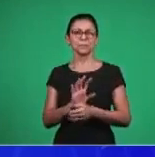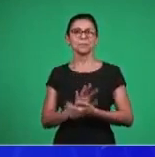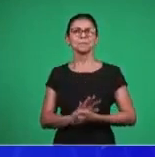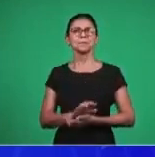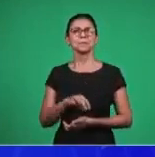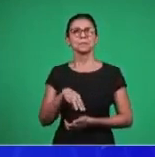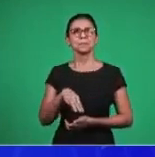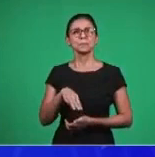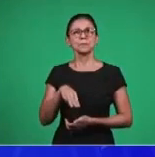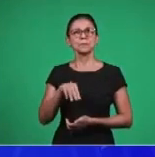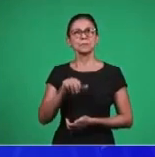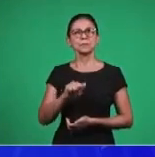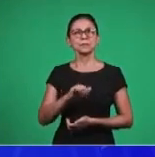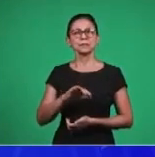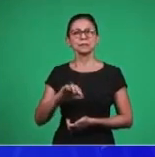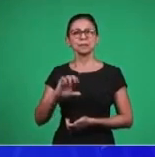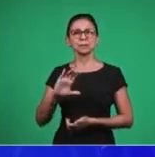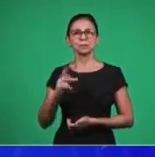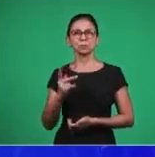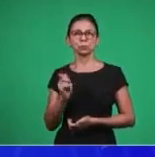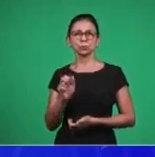in the state of Massachusetts.